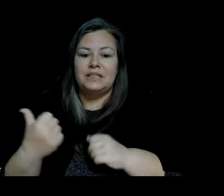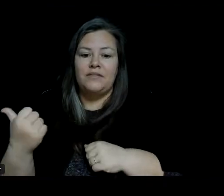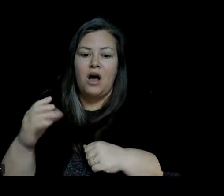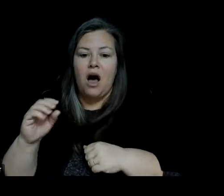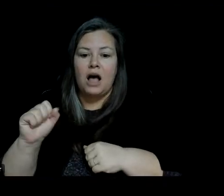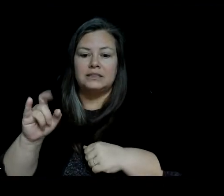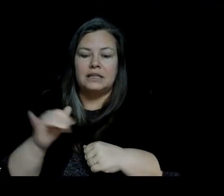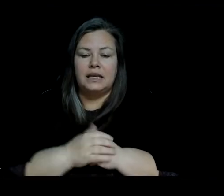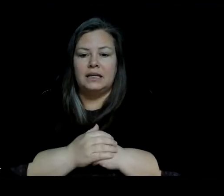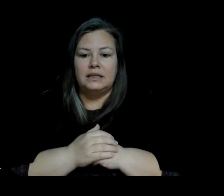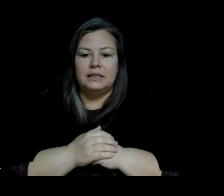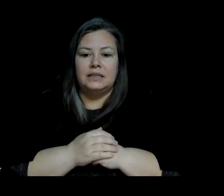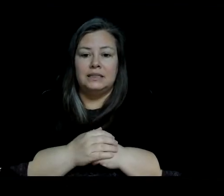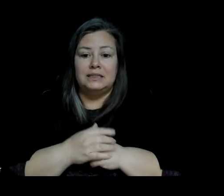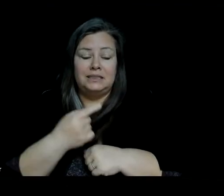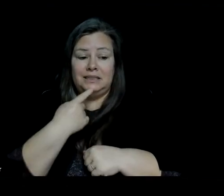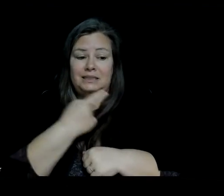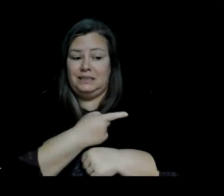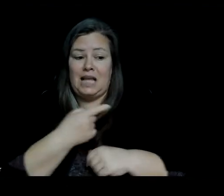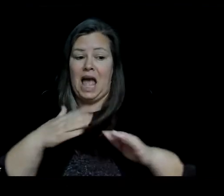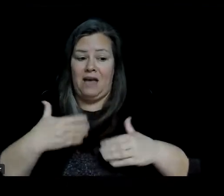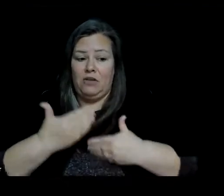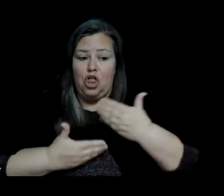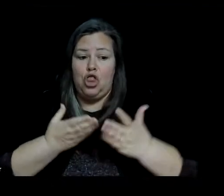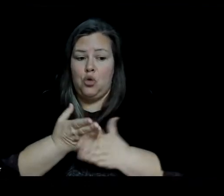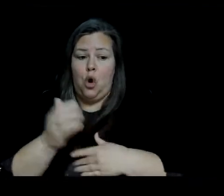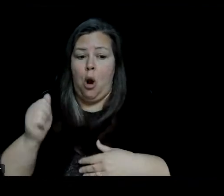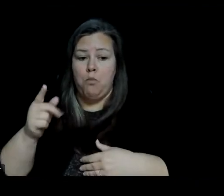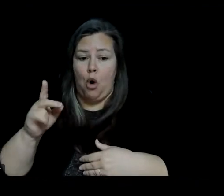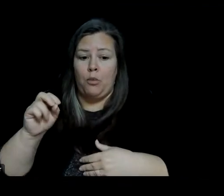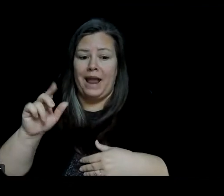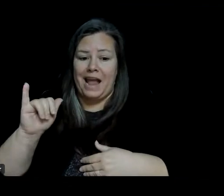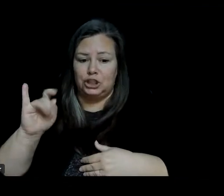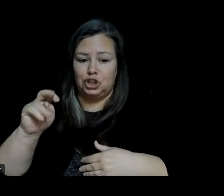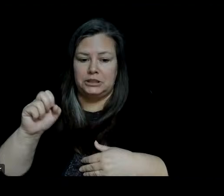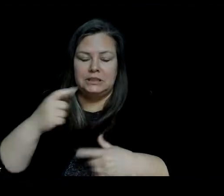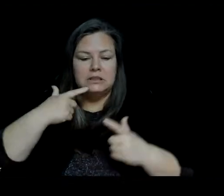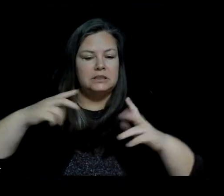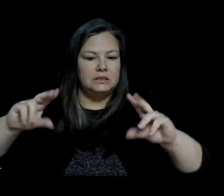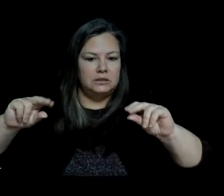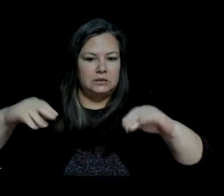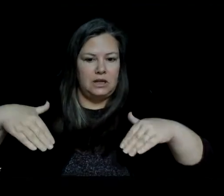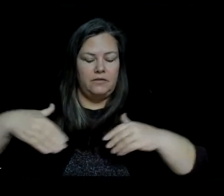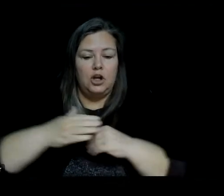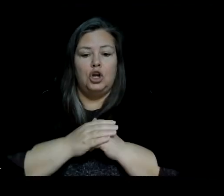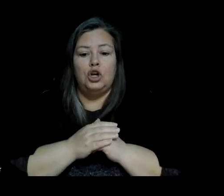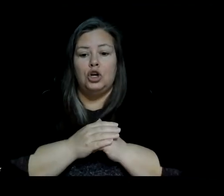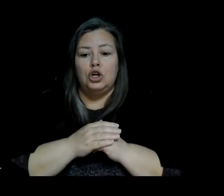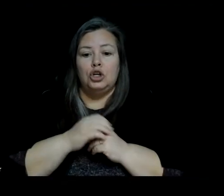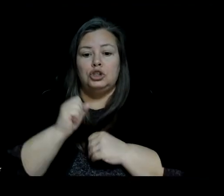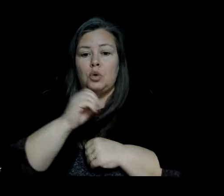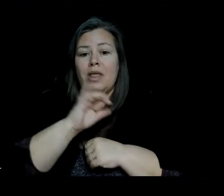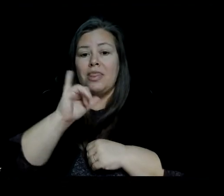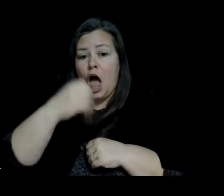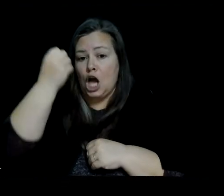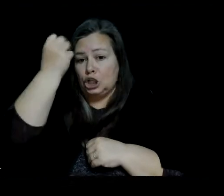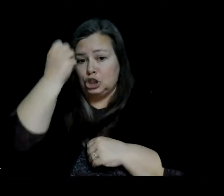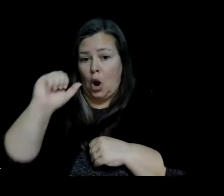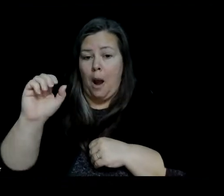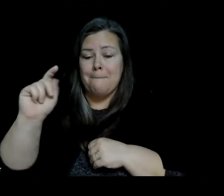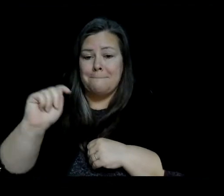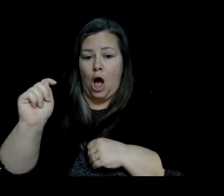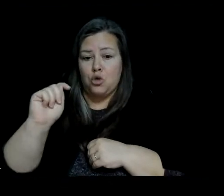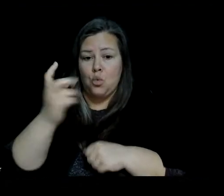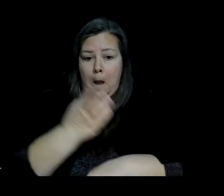This one's not been through appropriations yet, correct? No, it has not. Okay, then, the shower room remodel at Halsey